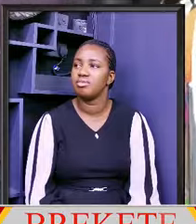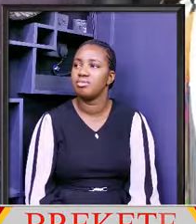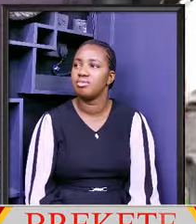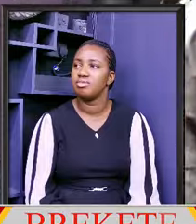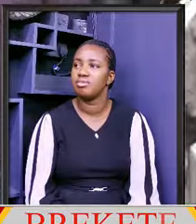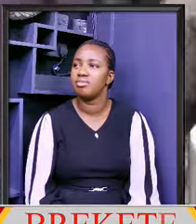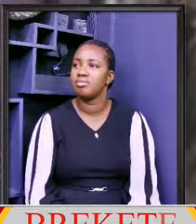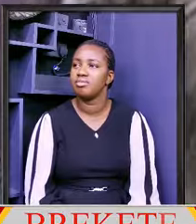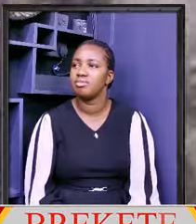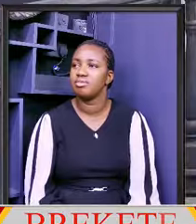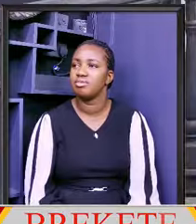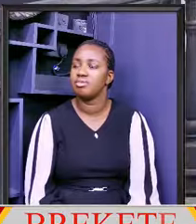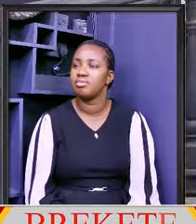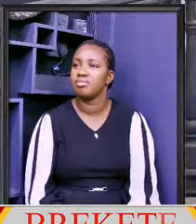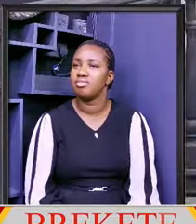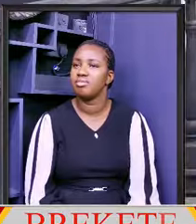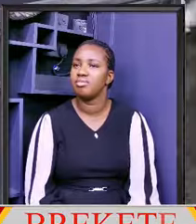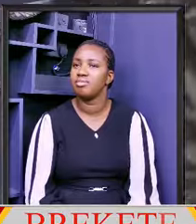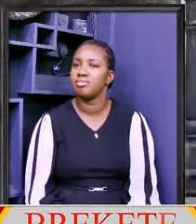Yes.